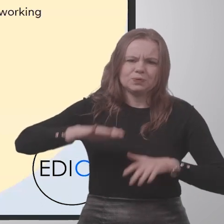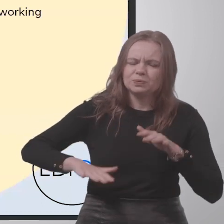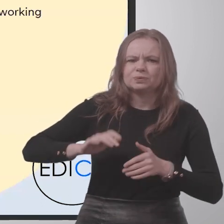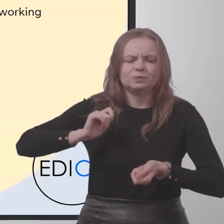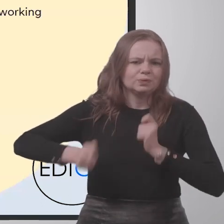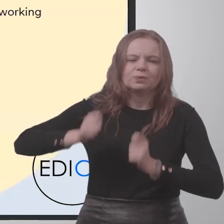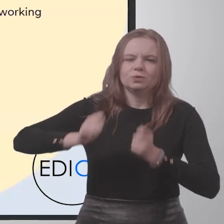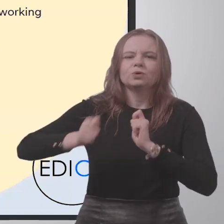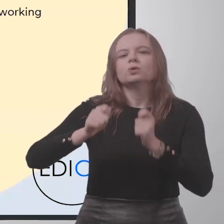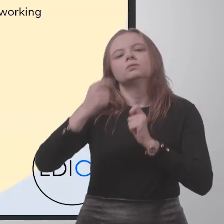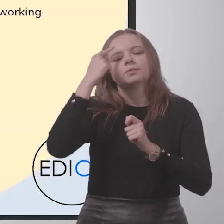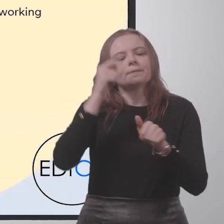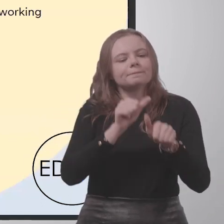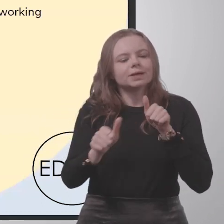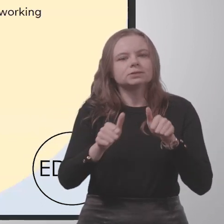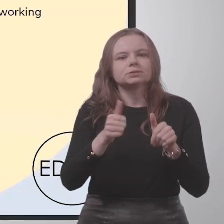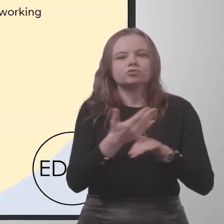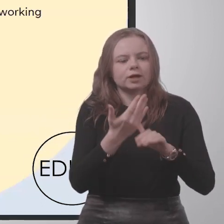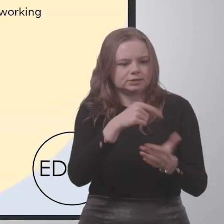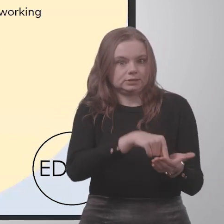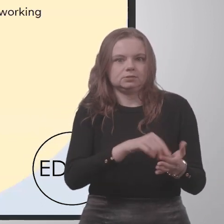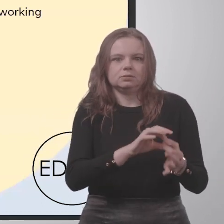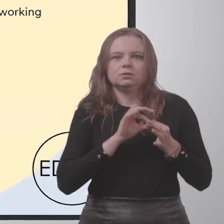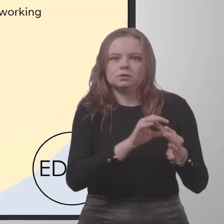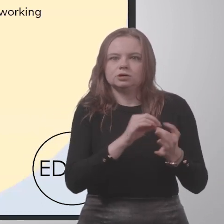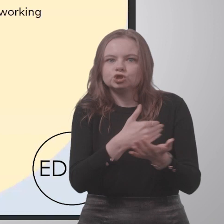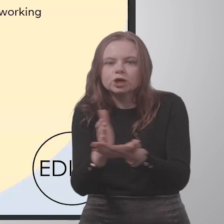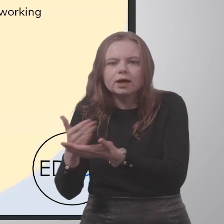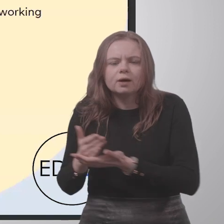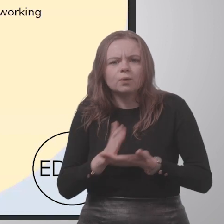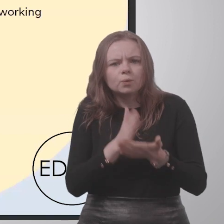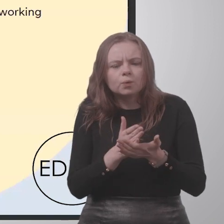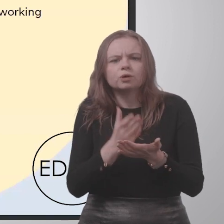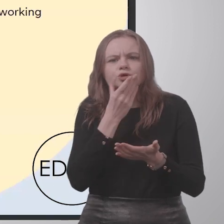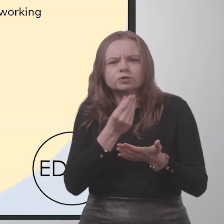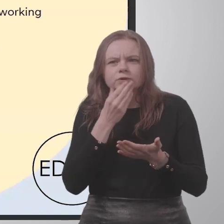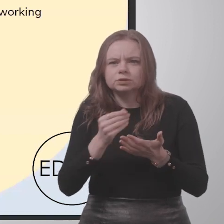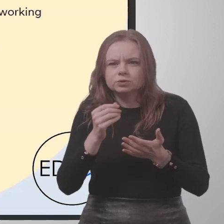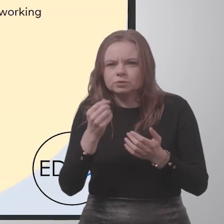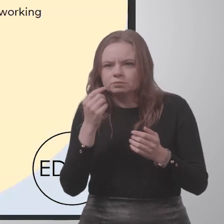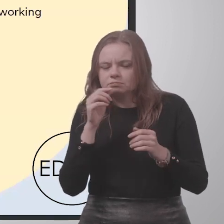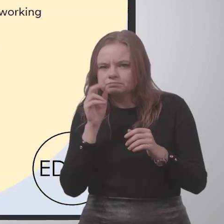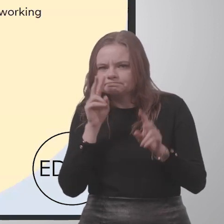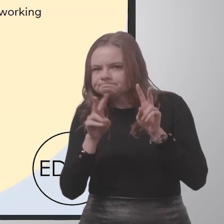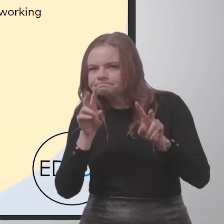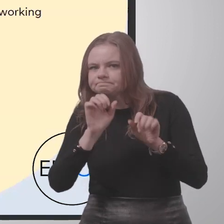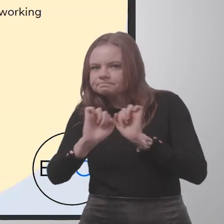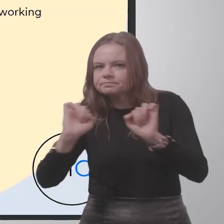So sharing best practice and engaging with best practice, it'll be really useful to kind of hear people's ideas on how they may